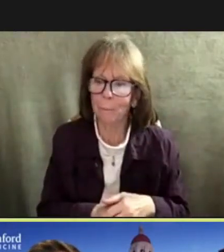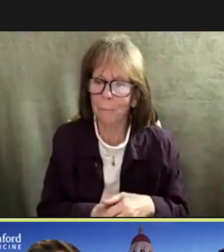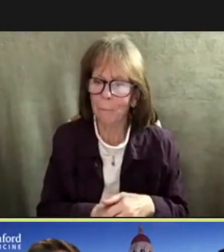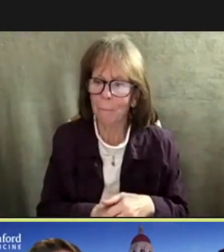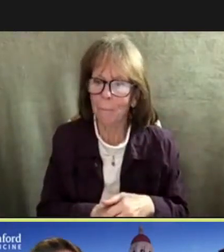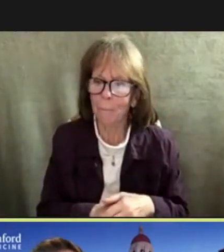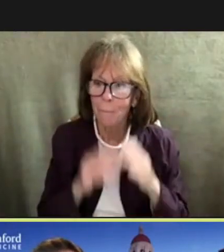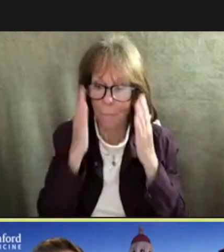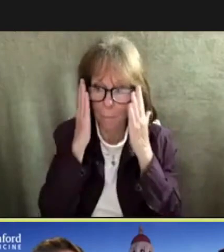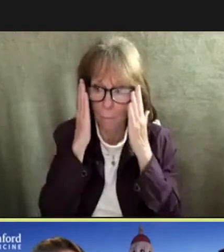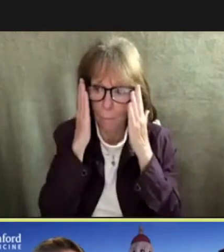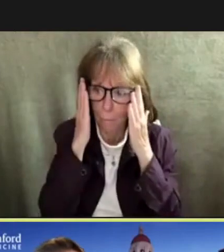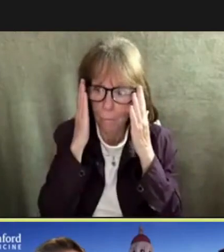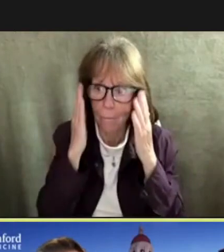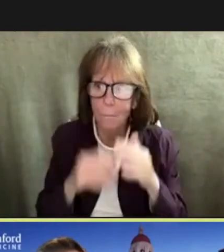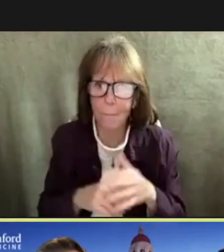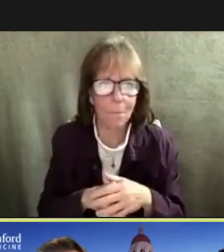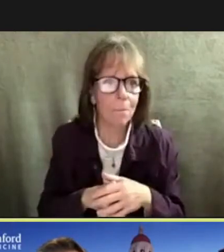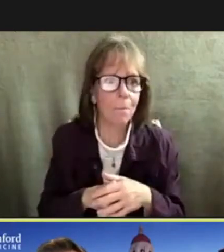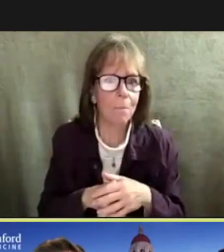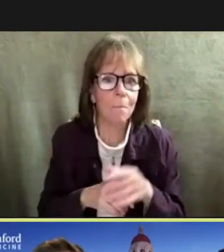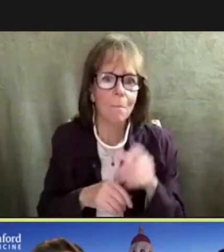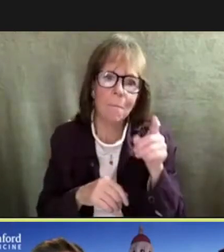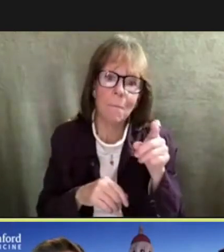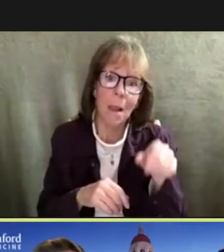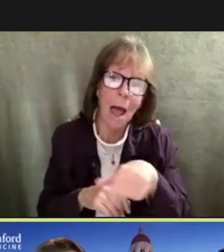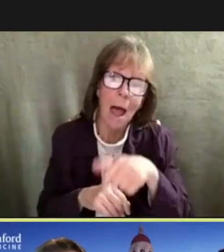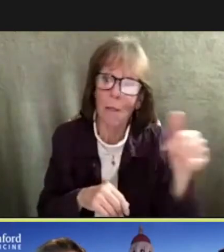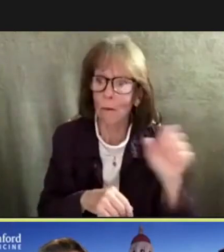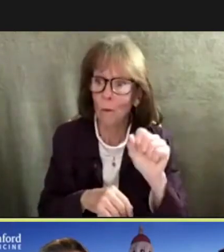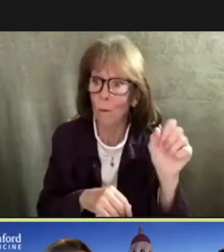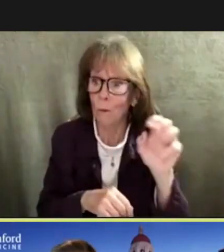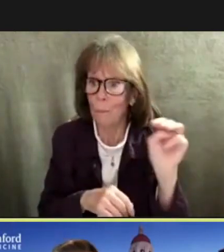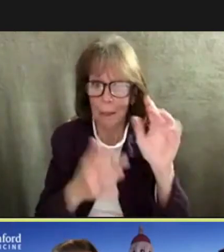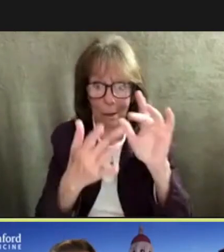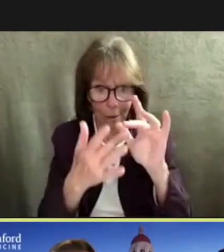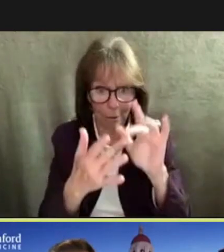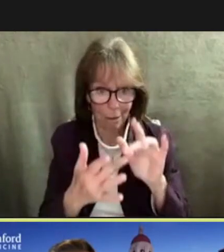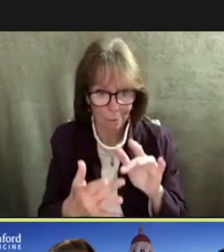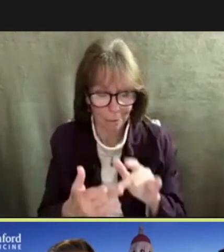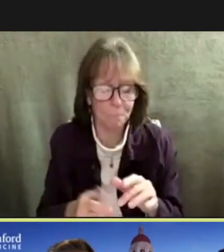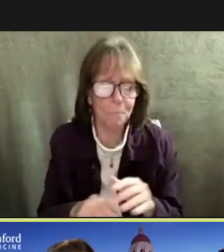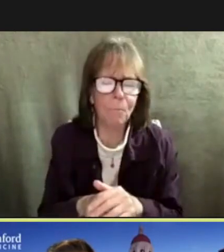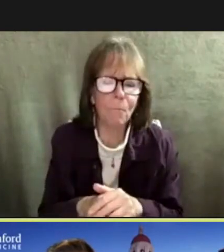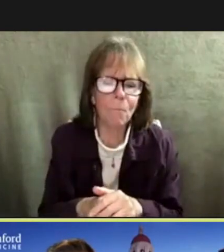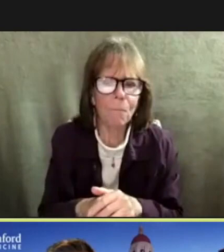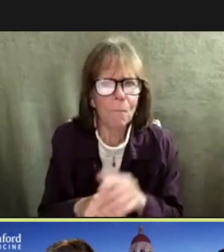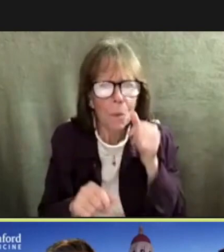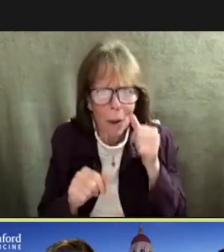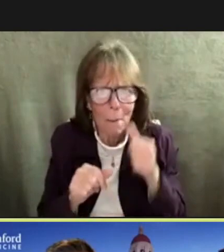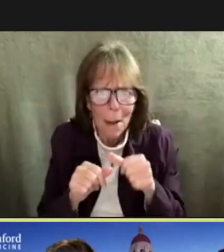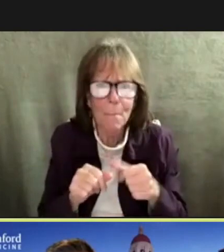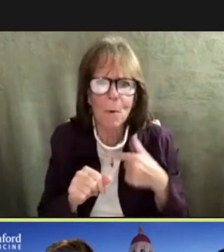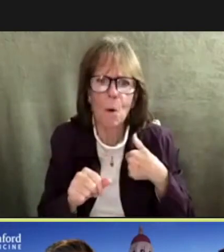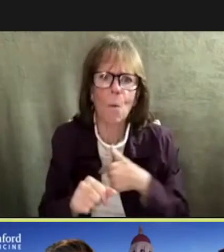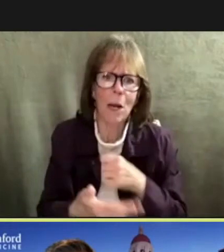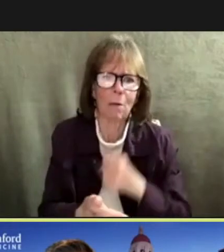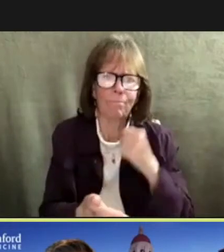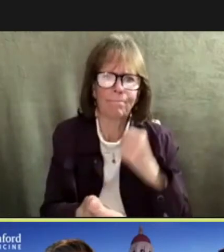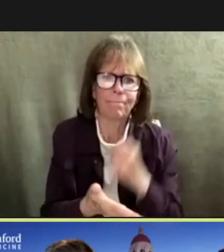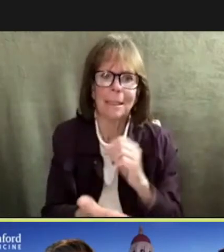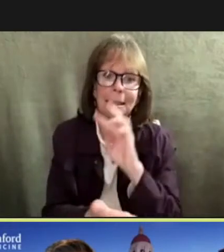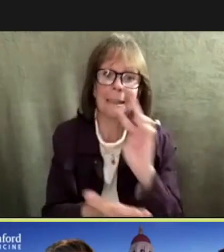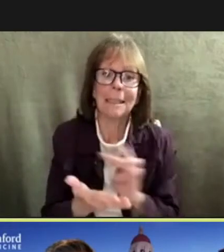rereed@stanford.edu. And here are their socials. A reminder that we are accredited for 6 hours